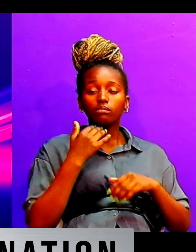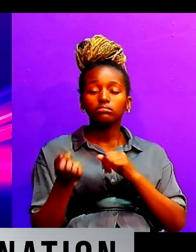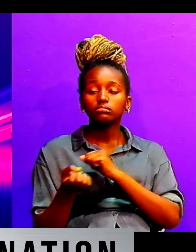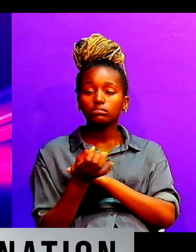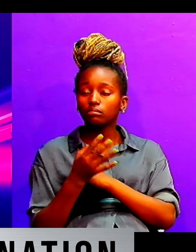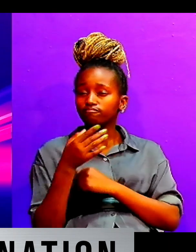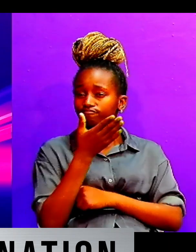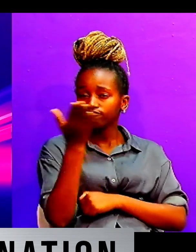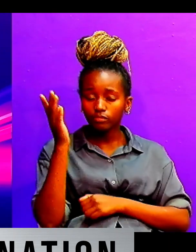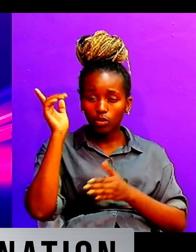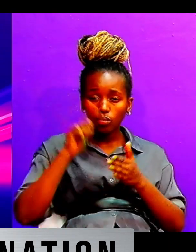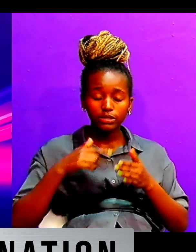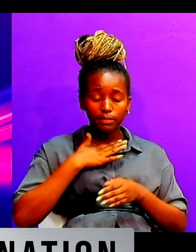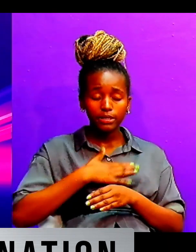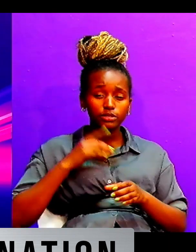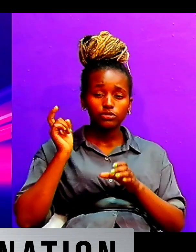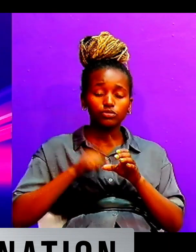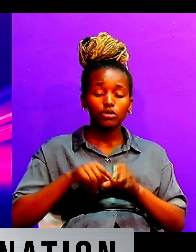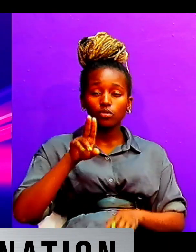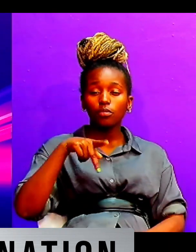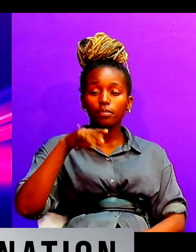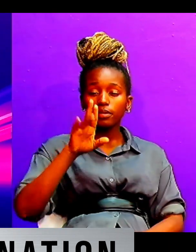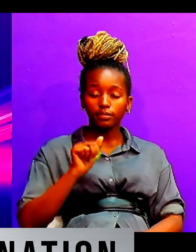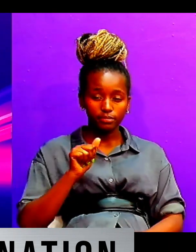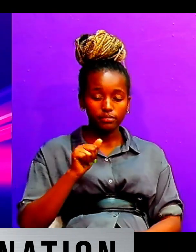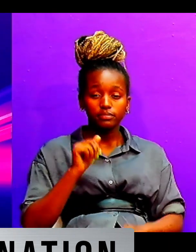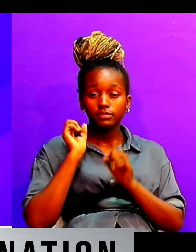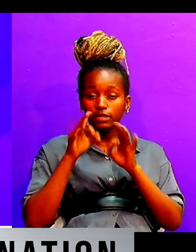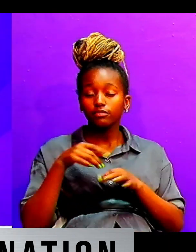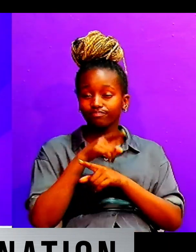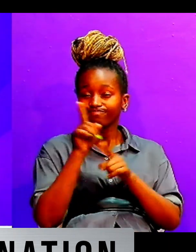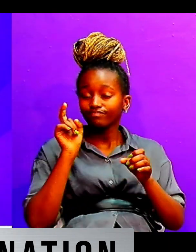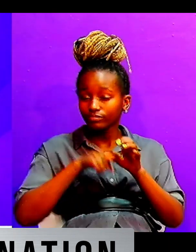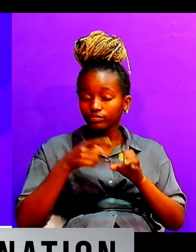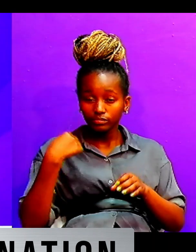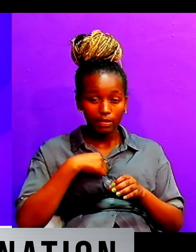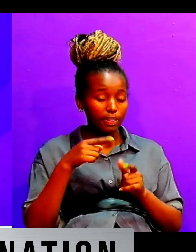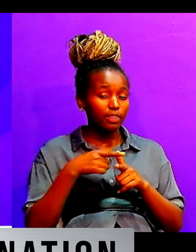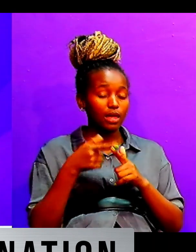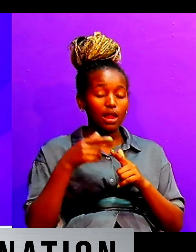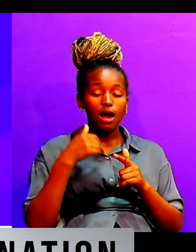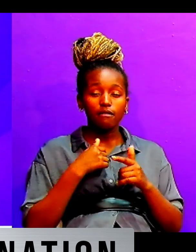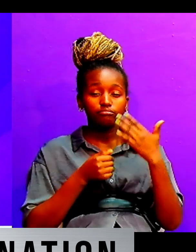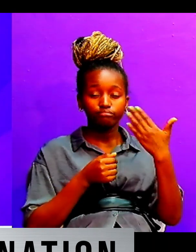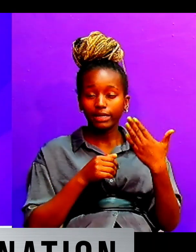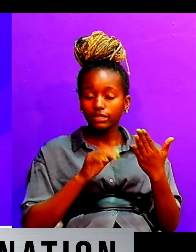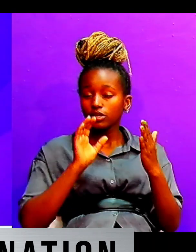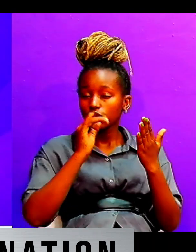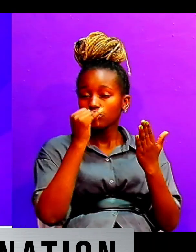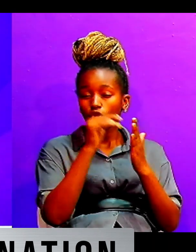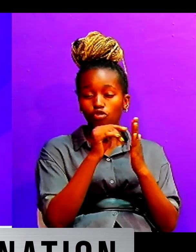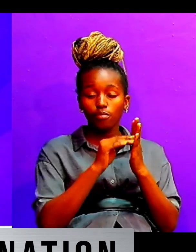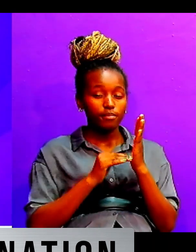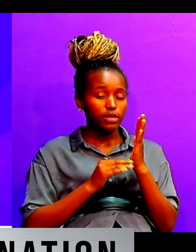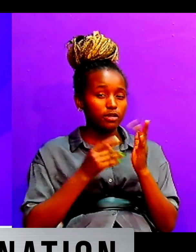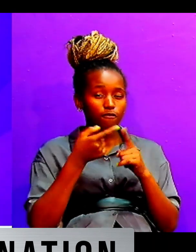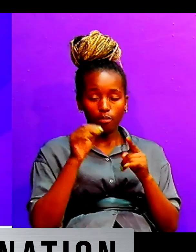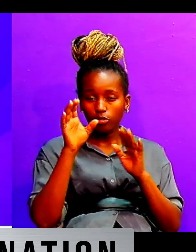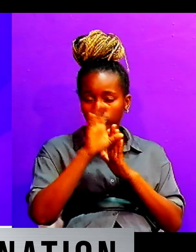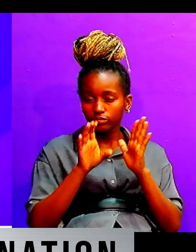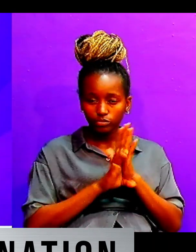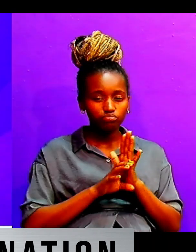UPIA. So you see, when you come to UPIA, Okay. our party documents, from the constitution to Right. the